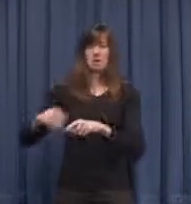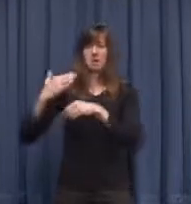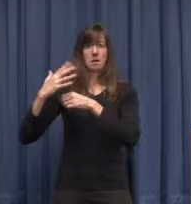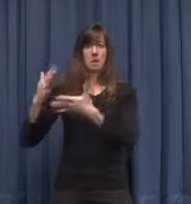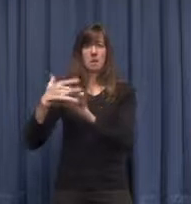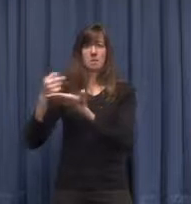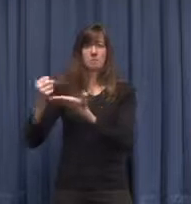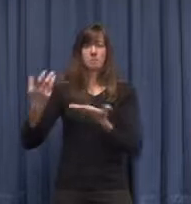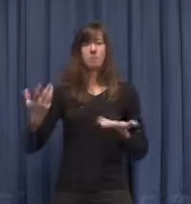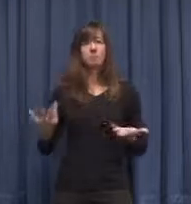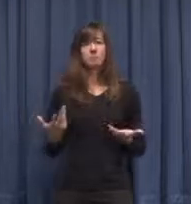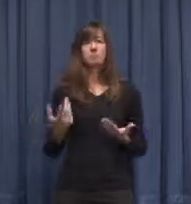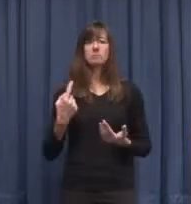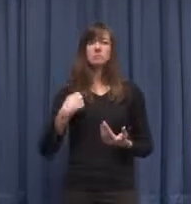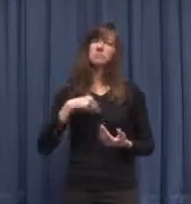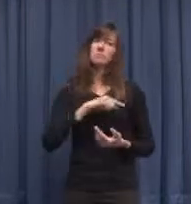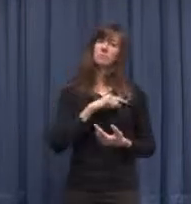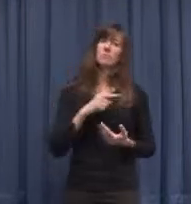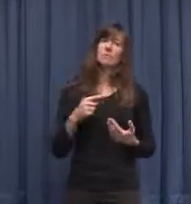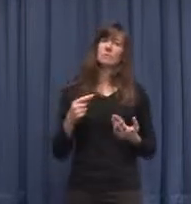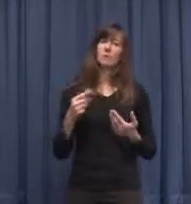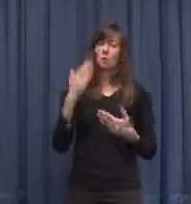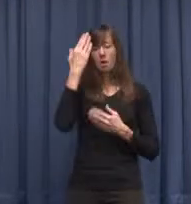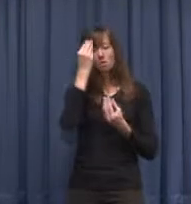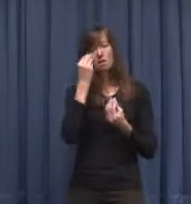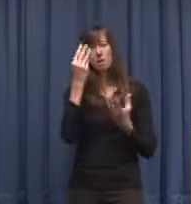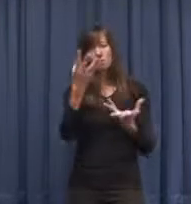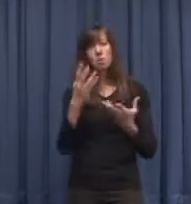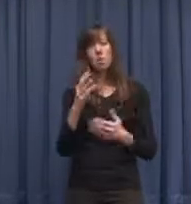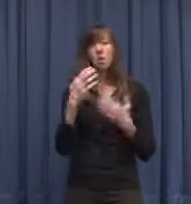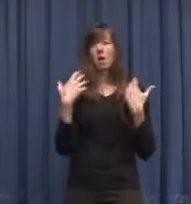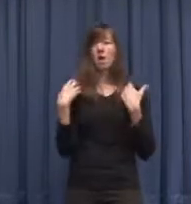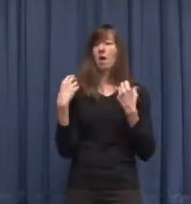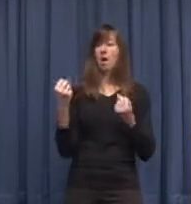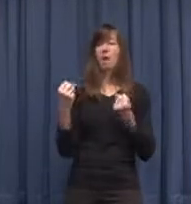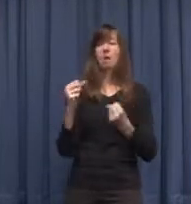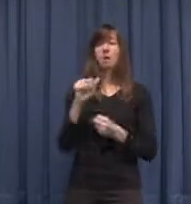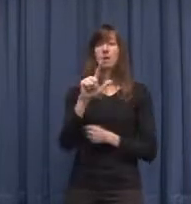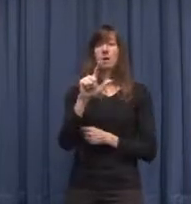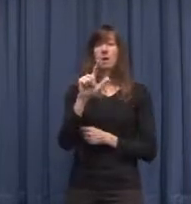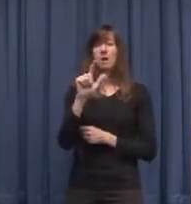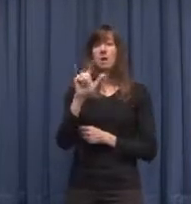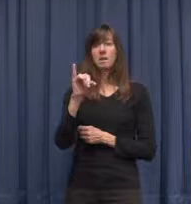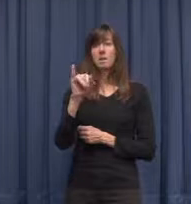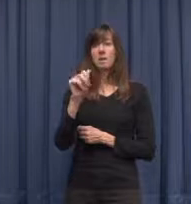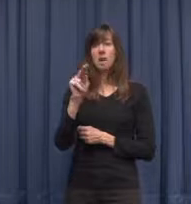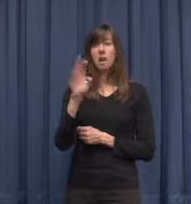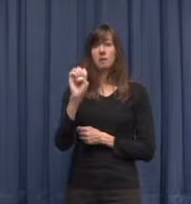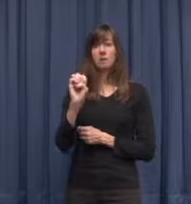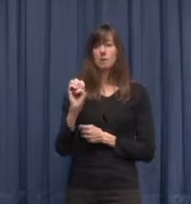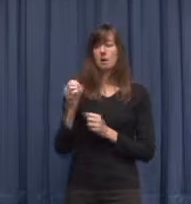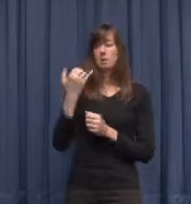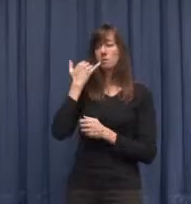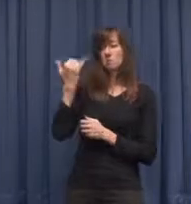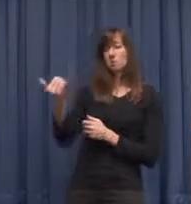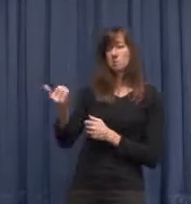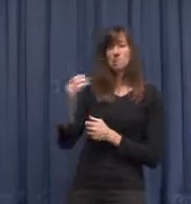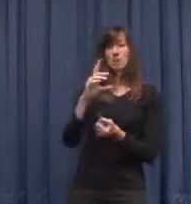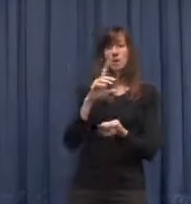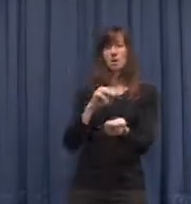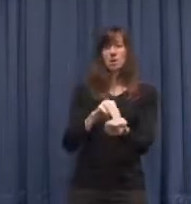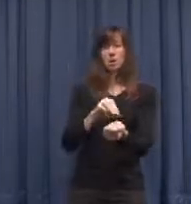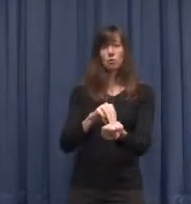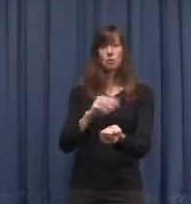term, Health Alliance, and I really want to thank them for this. I was on the phone with Dr. Doyle yesterday. They have